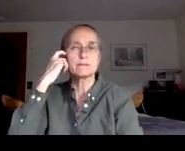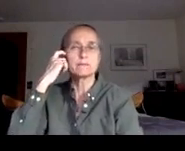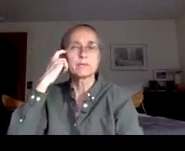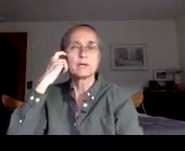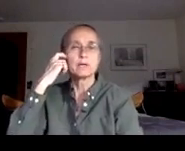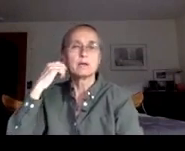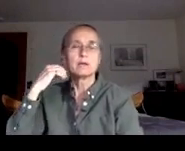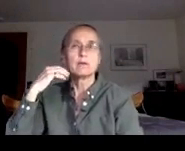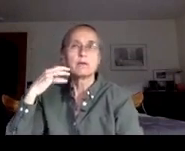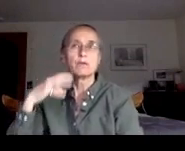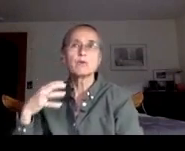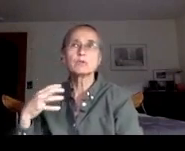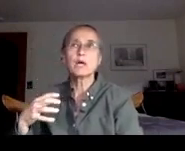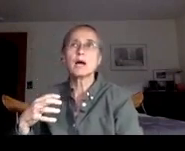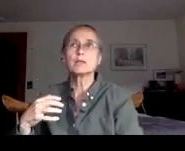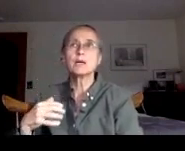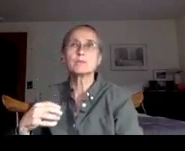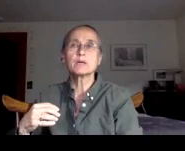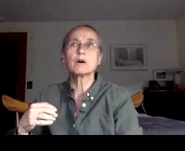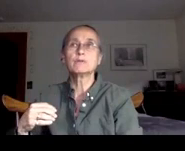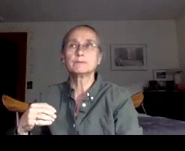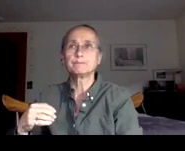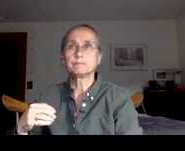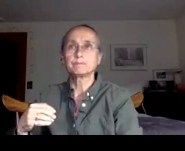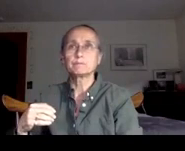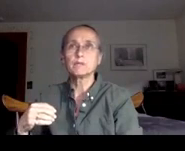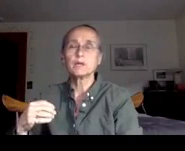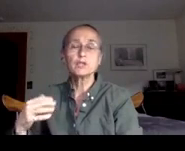late. Those types of